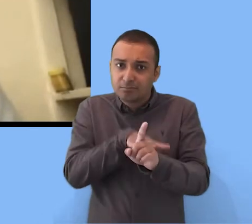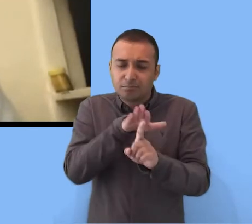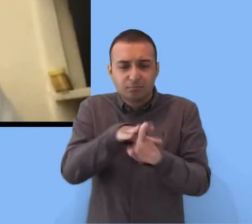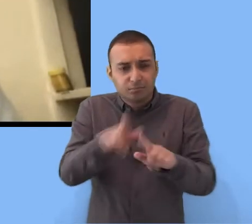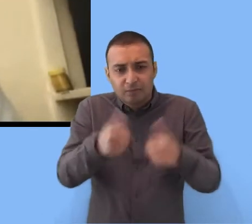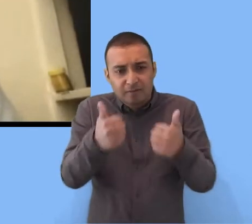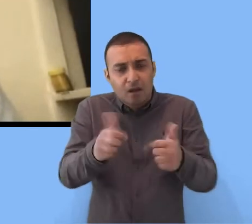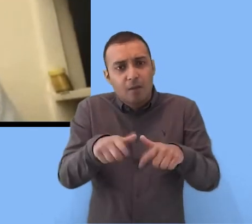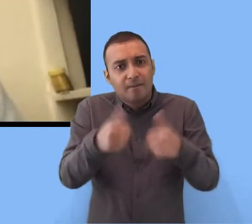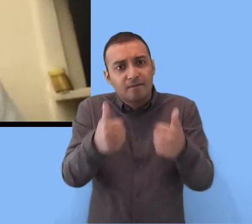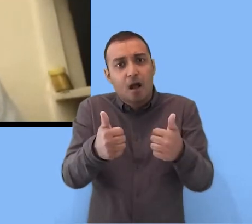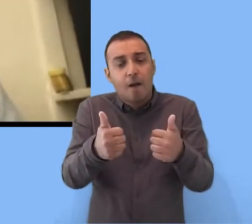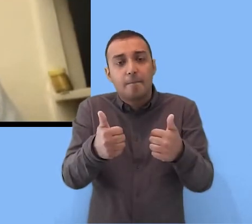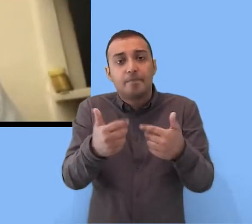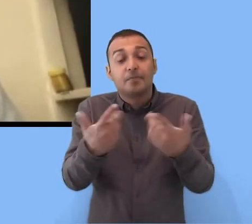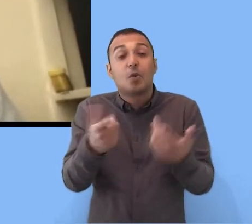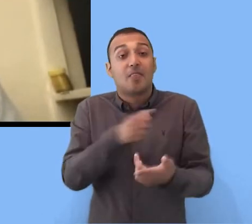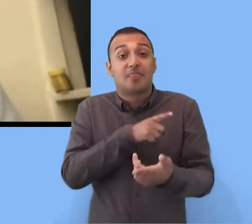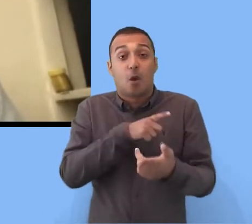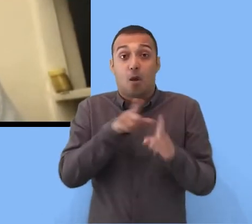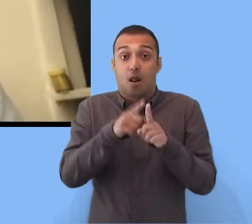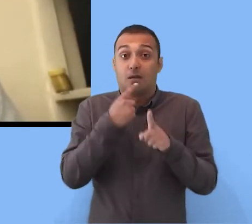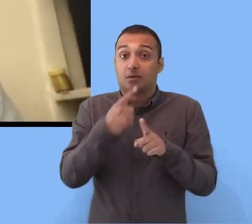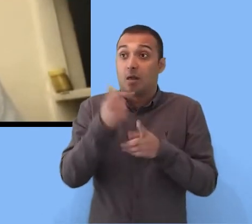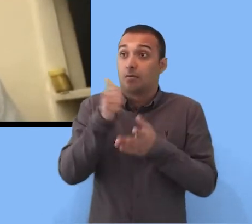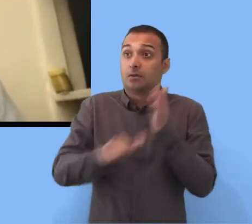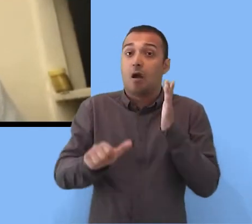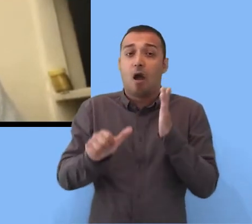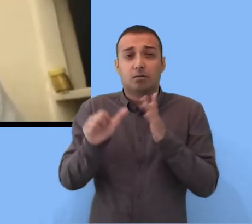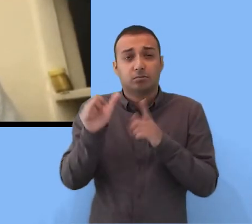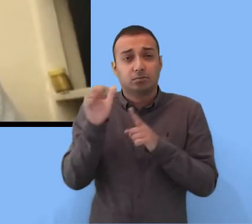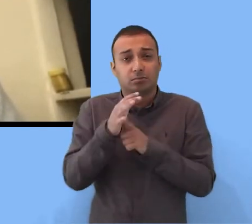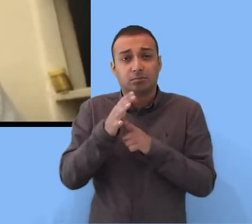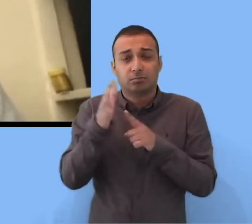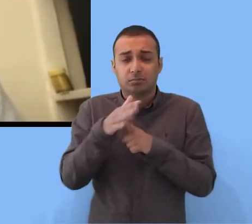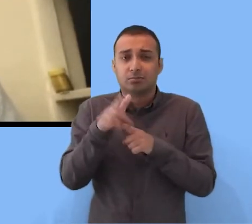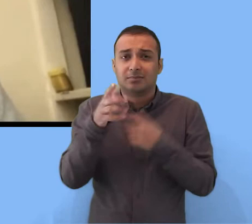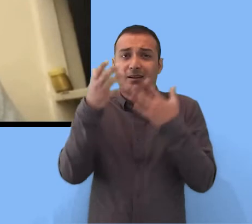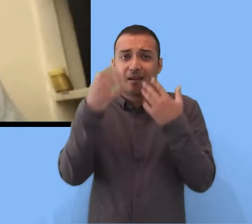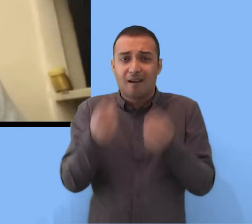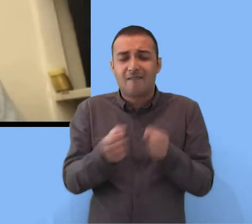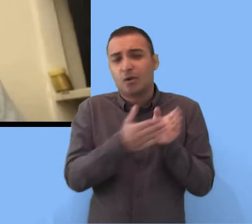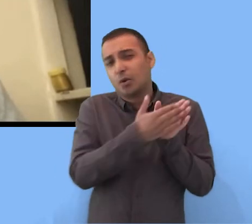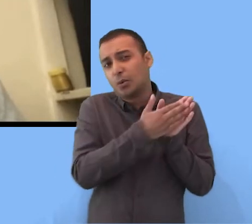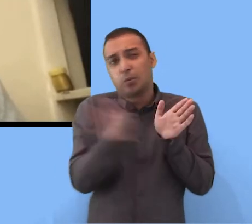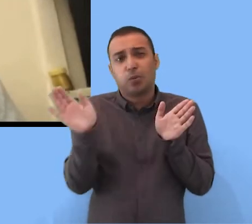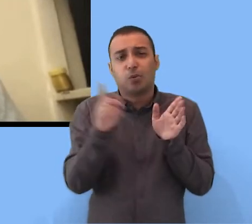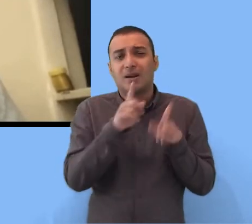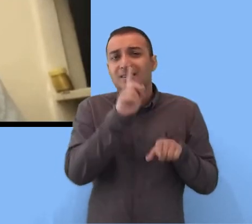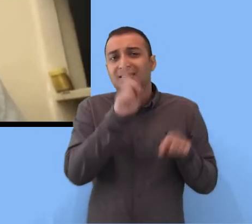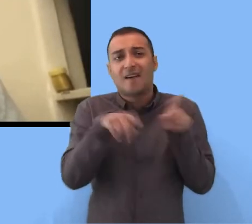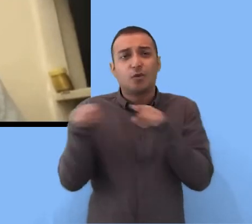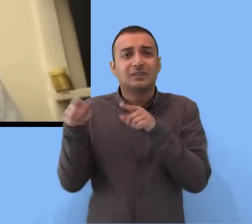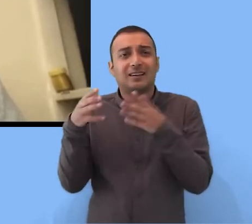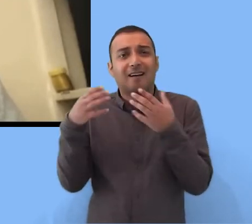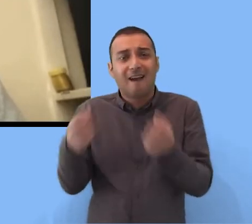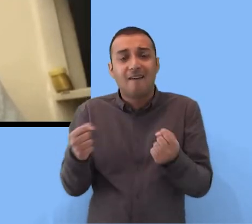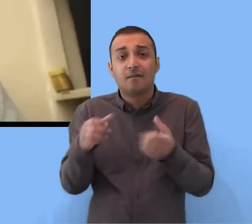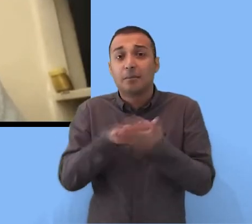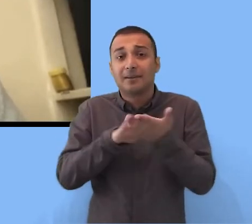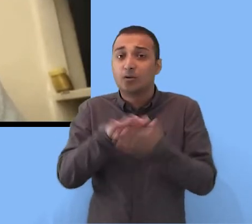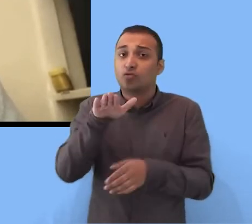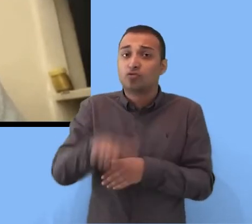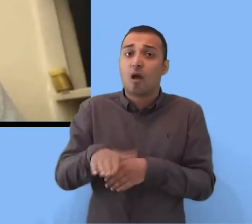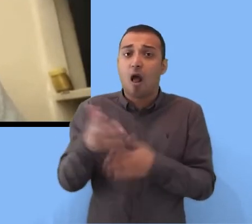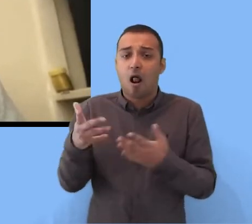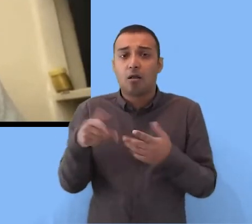range, as I said in the beginning, of people in your workforce, you know, people that your child can connect to, people that your child can